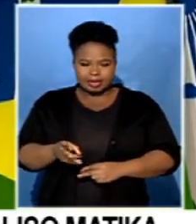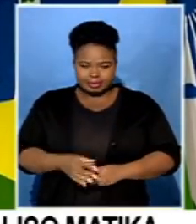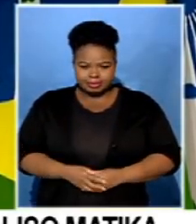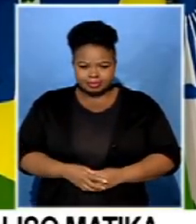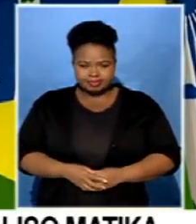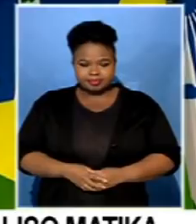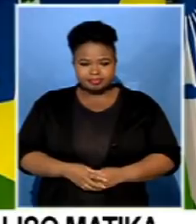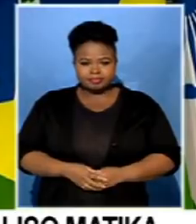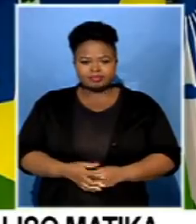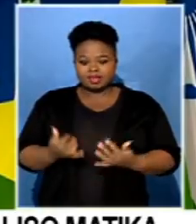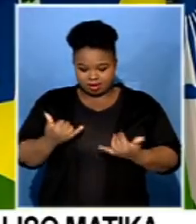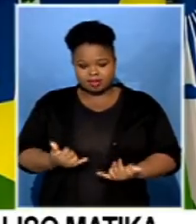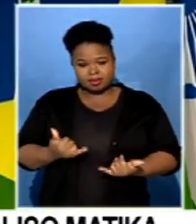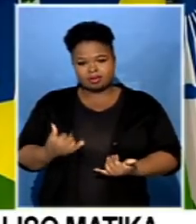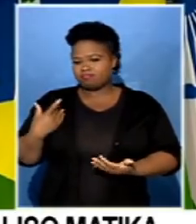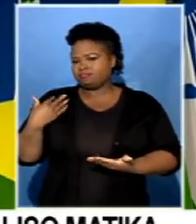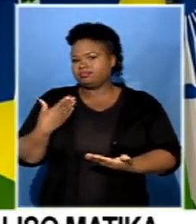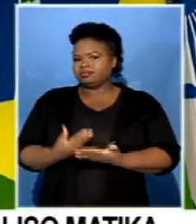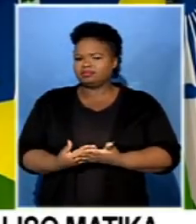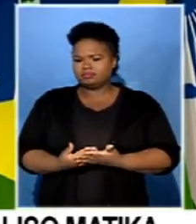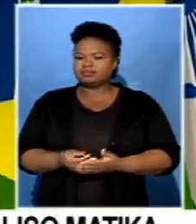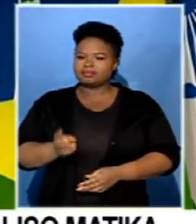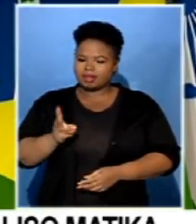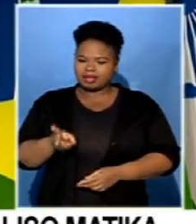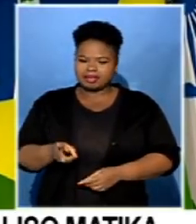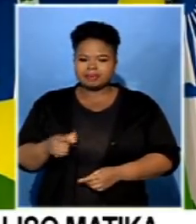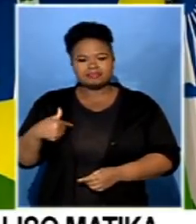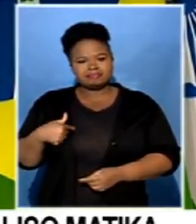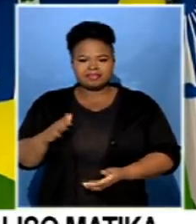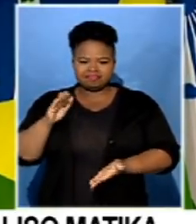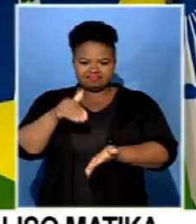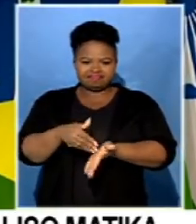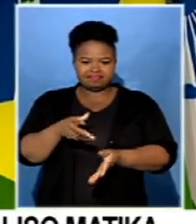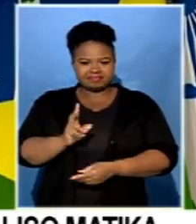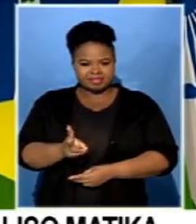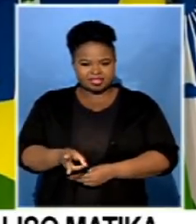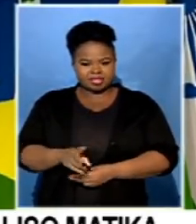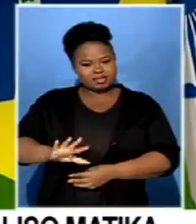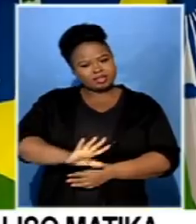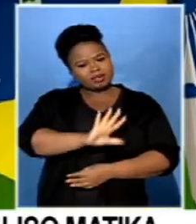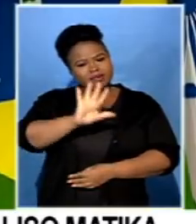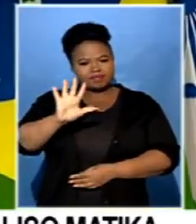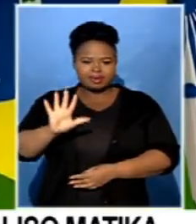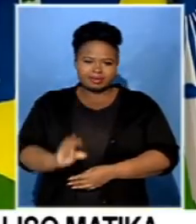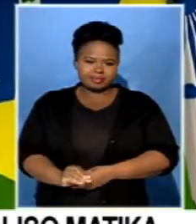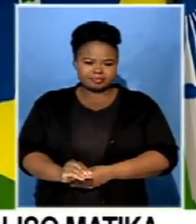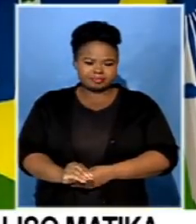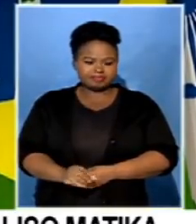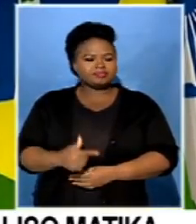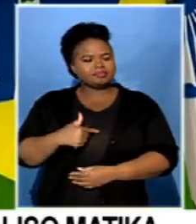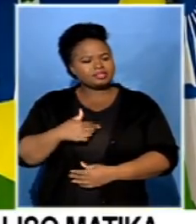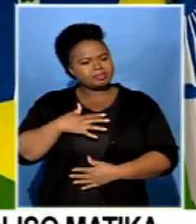Well, 3 years on, I once again set foot on the African continent. And I